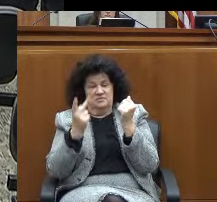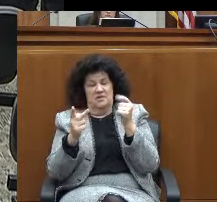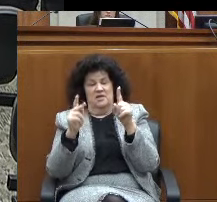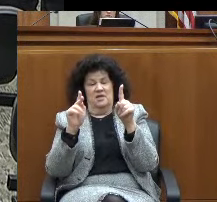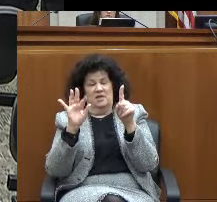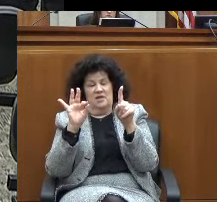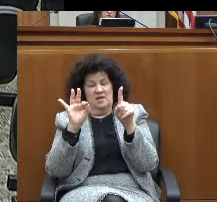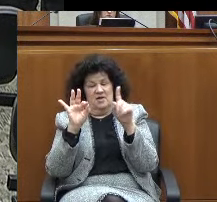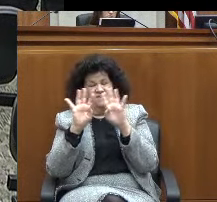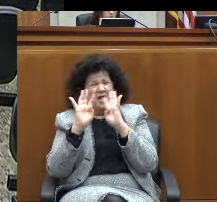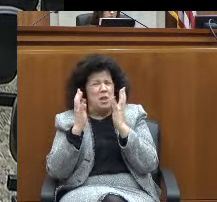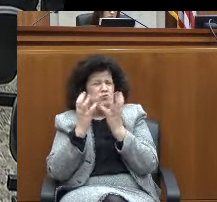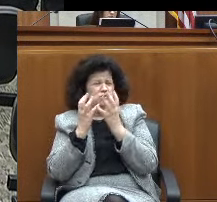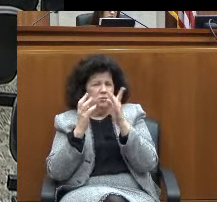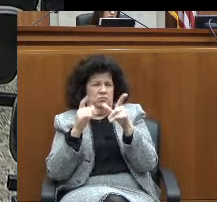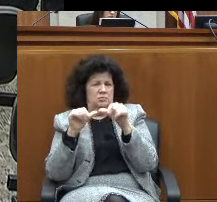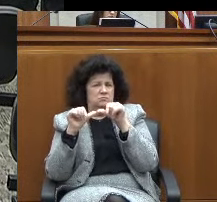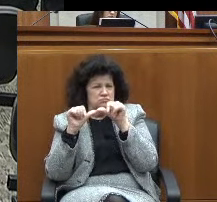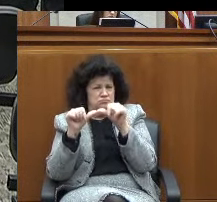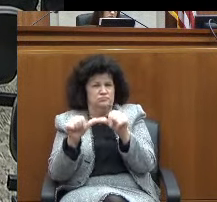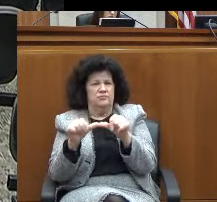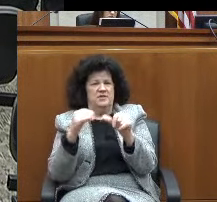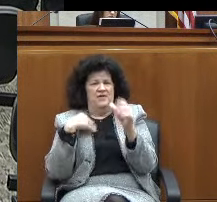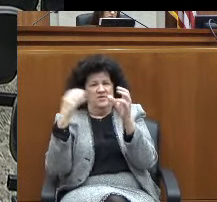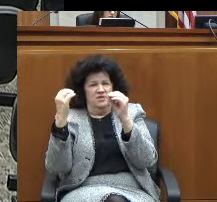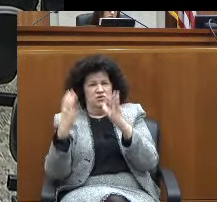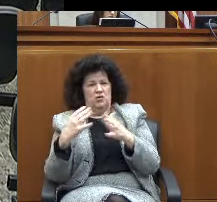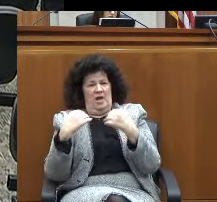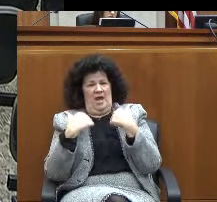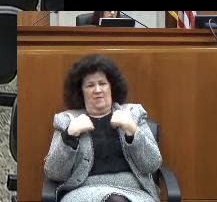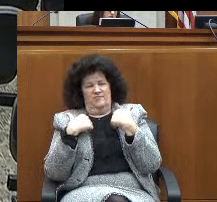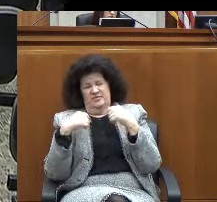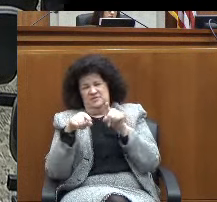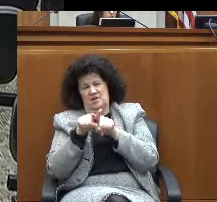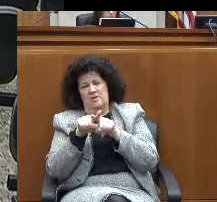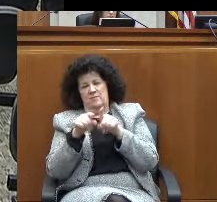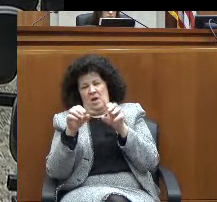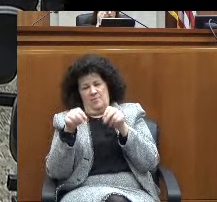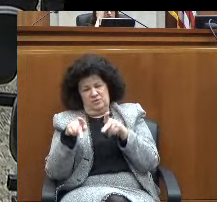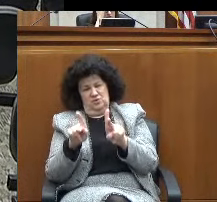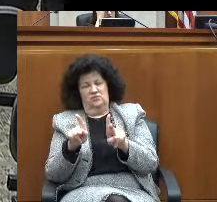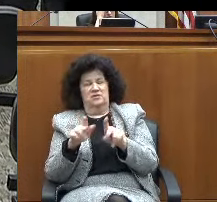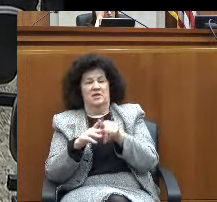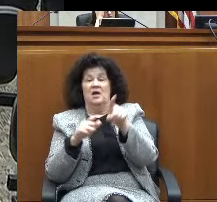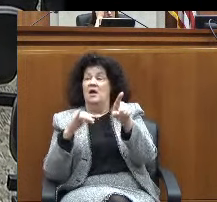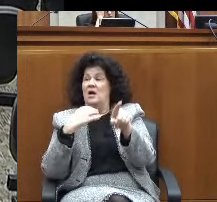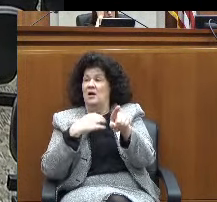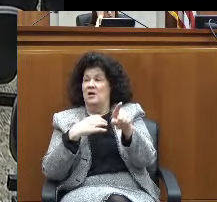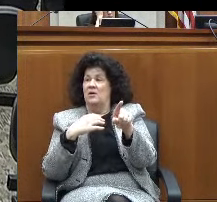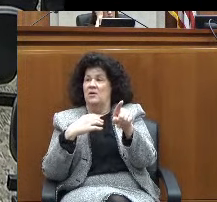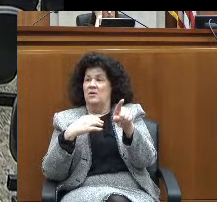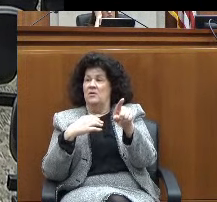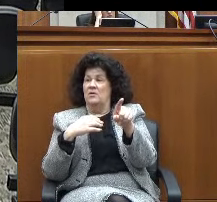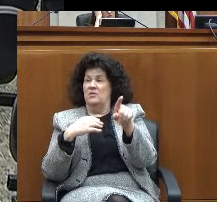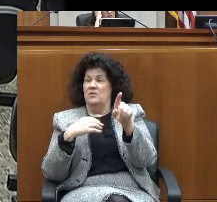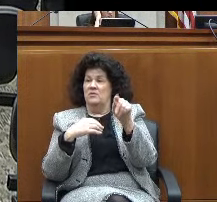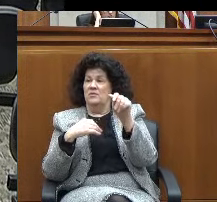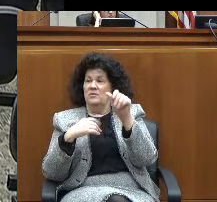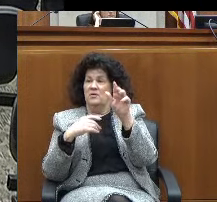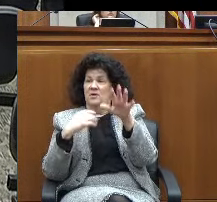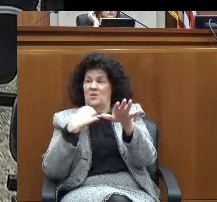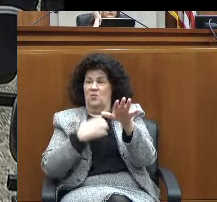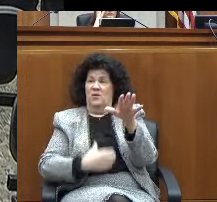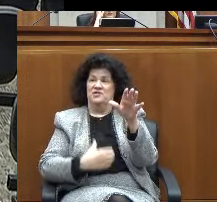fellowship continue and to have educators have opportunities like you're having right now. If we would have done that, y'all may not have to put up with